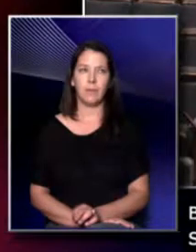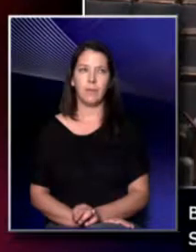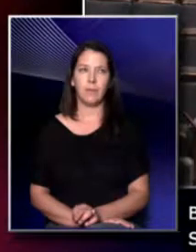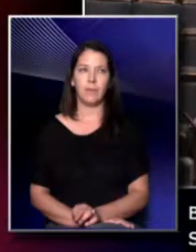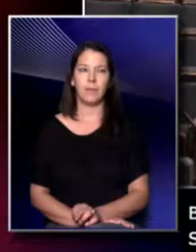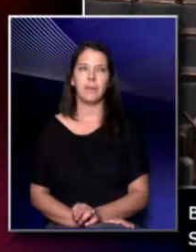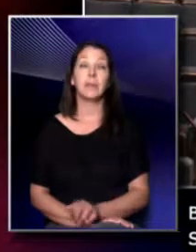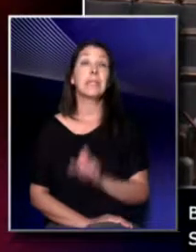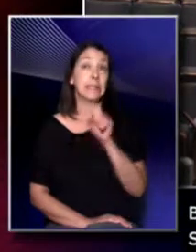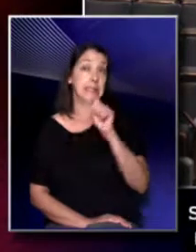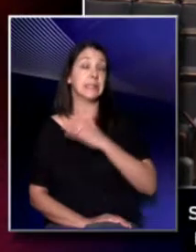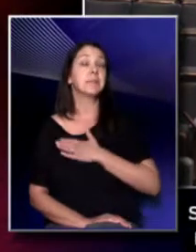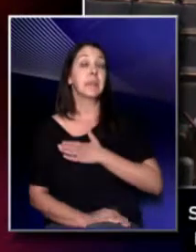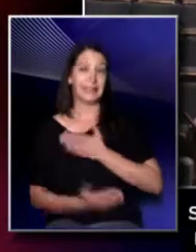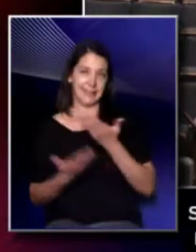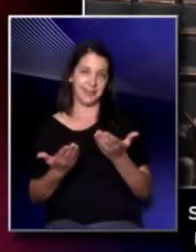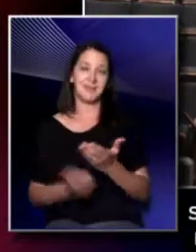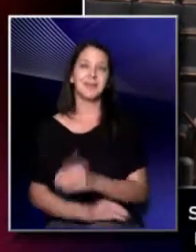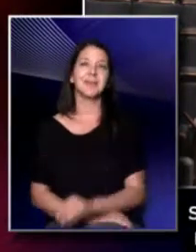President? Yes, please.